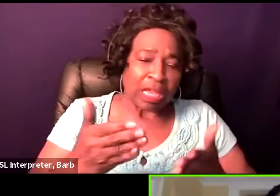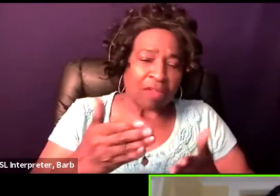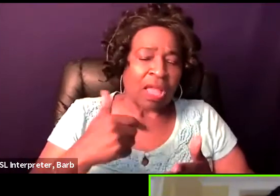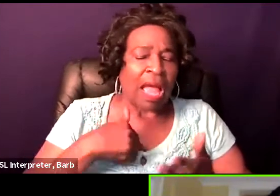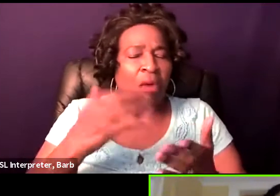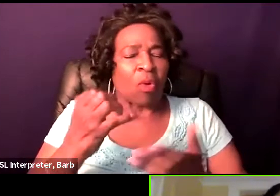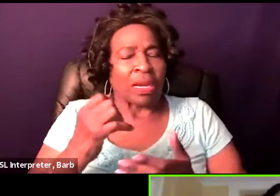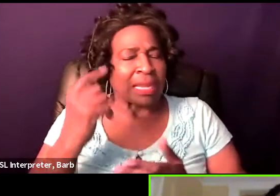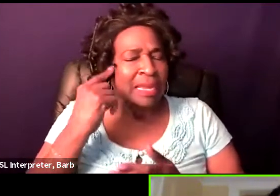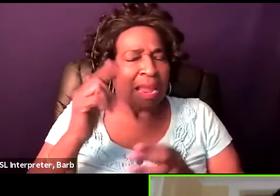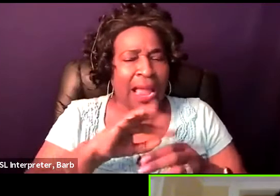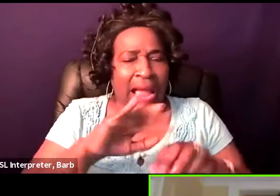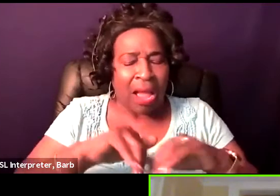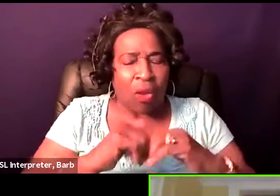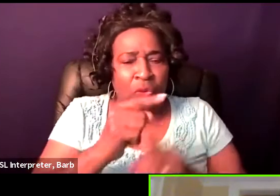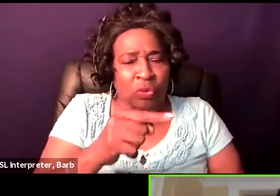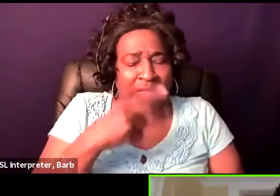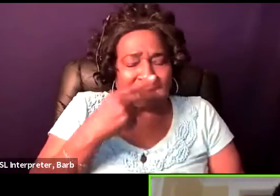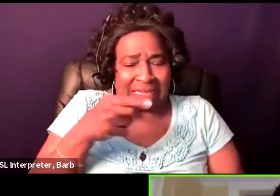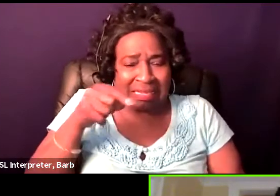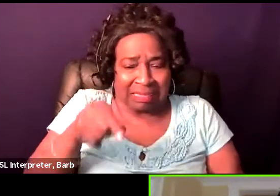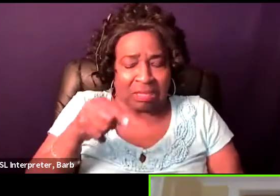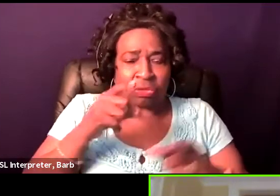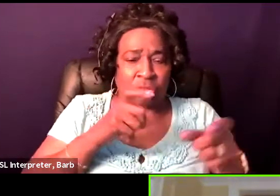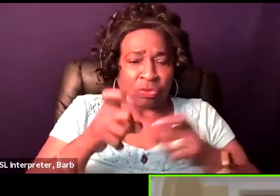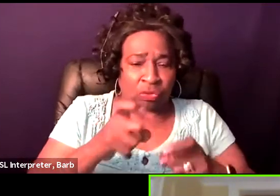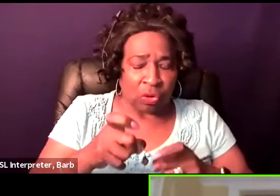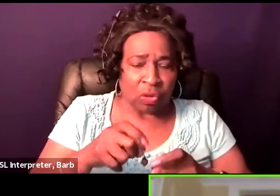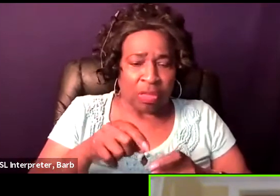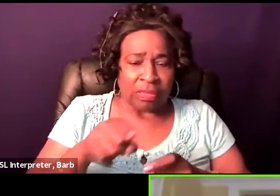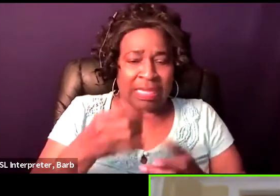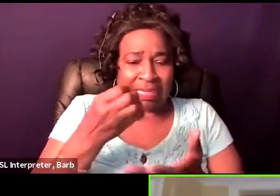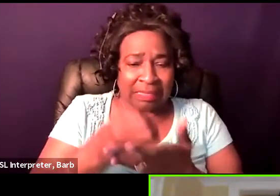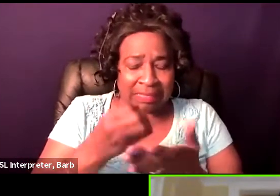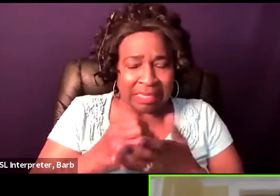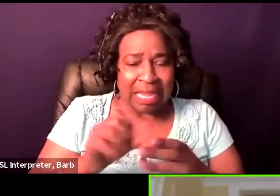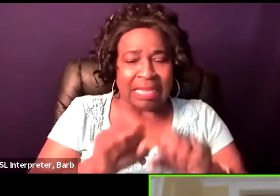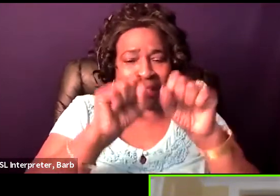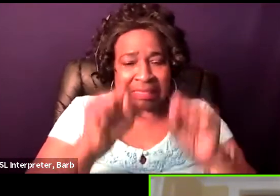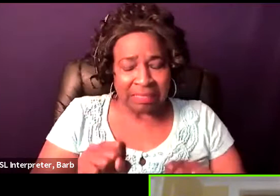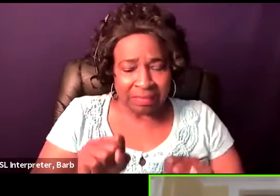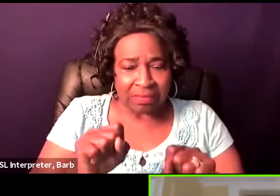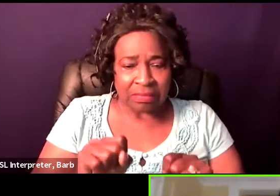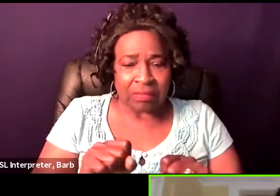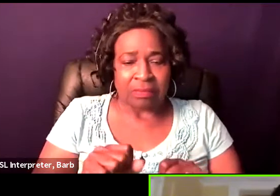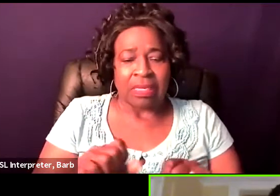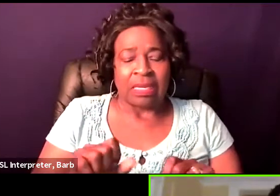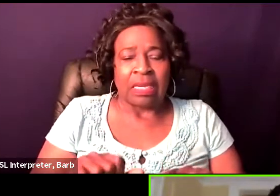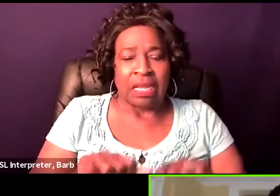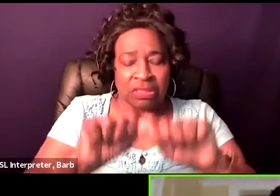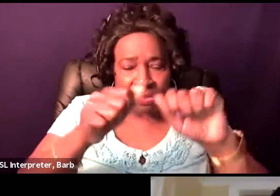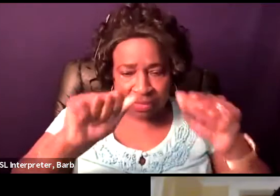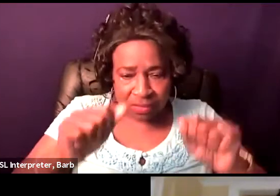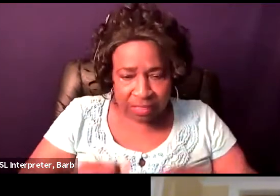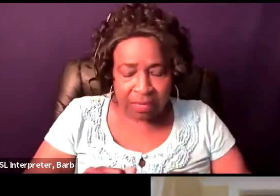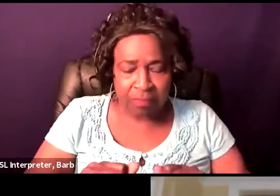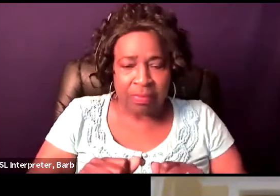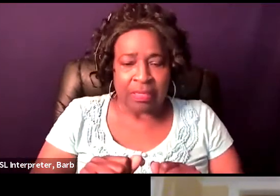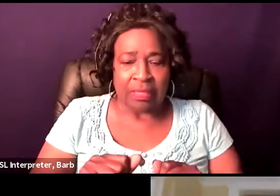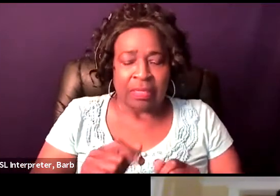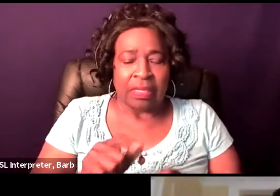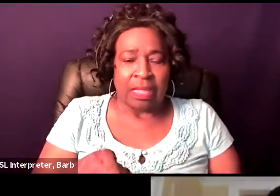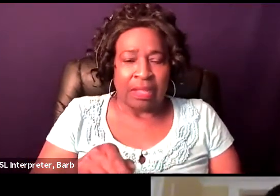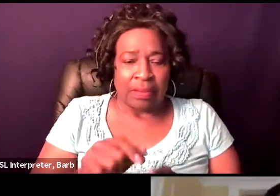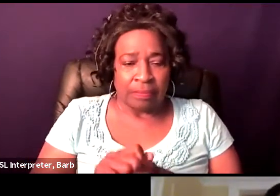see capitalism or economic systems shaping the narratives, the imagination, and